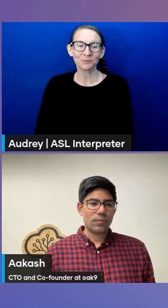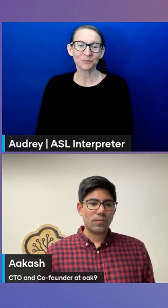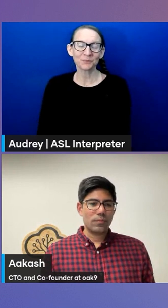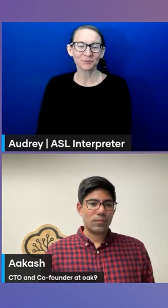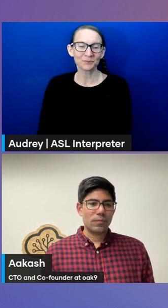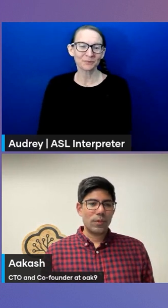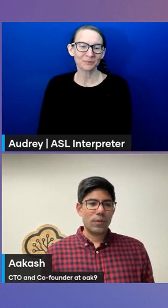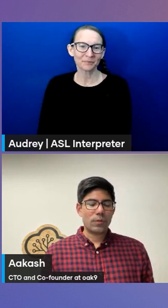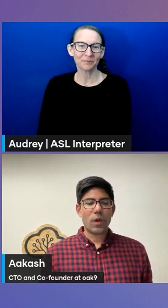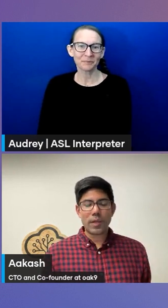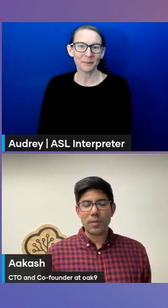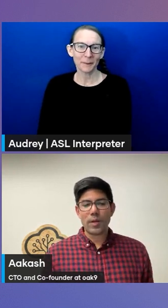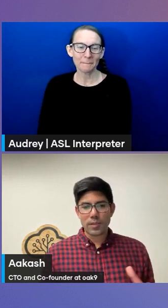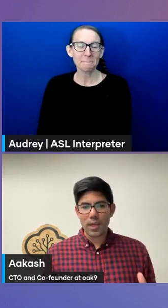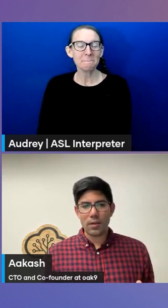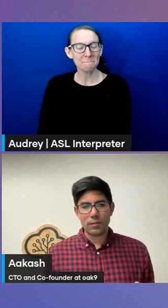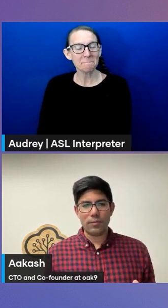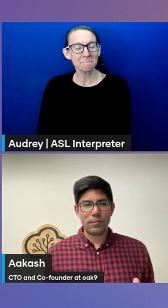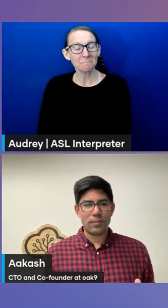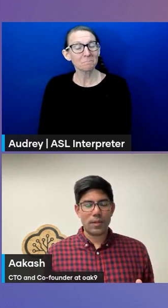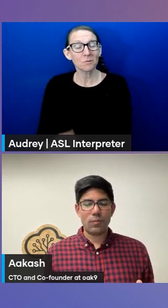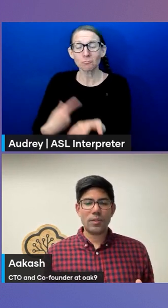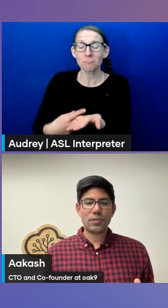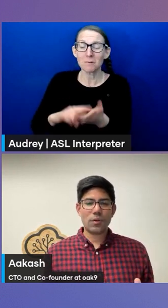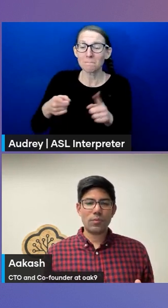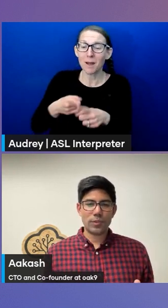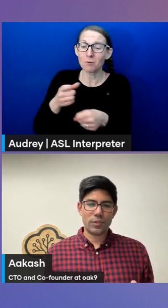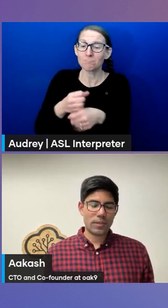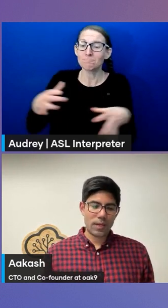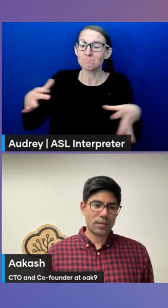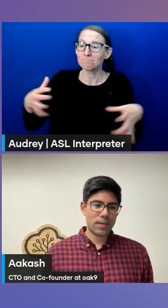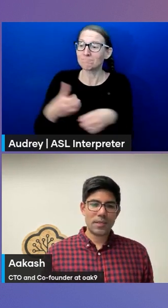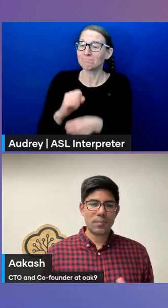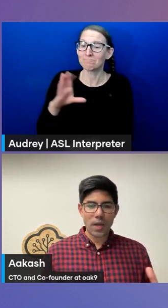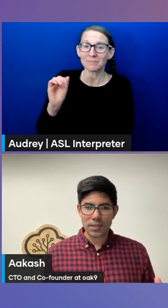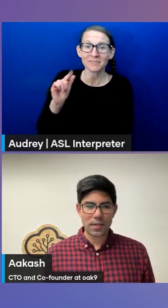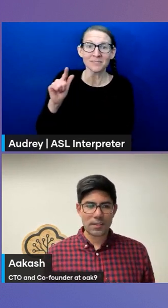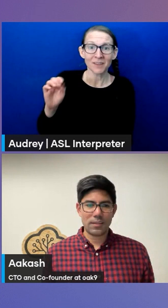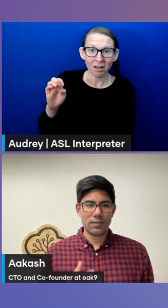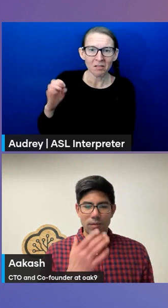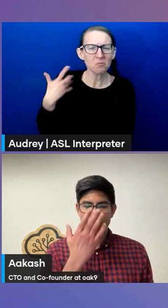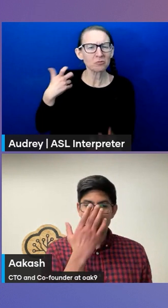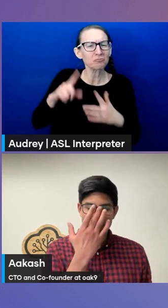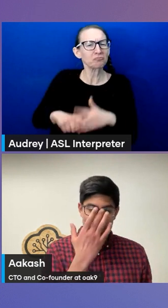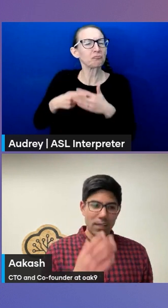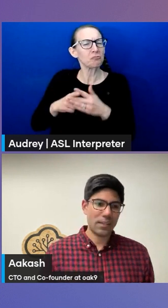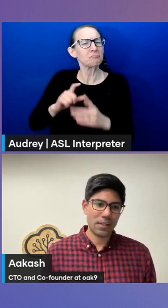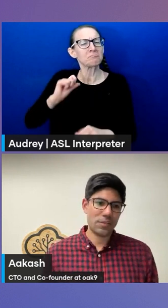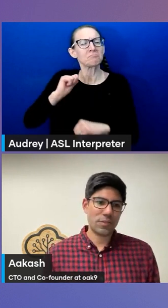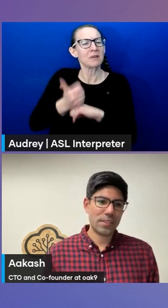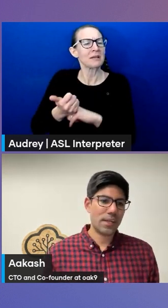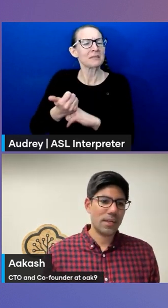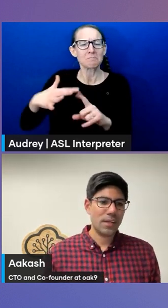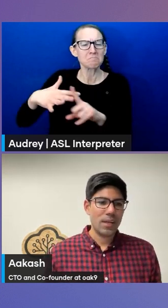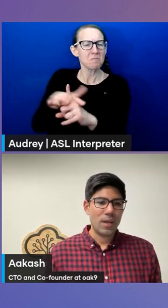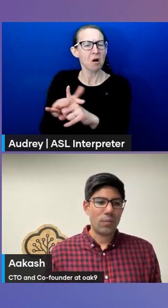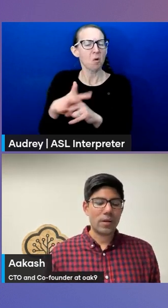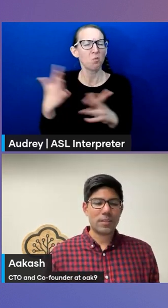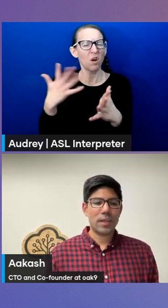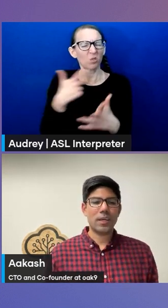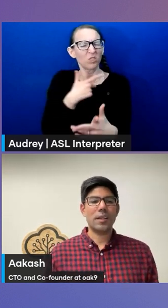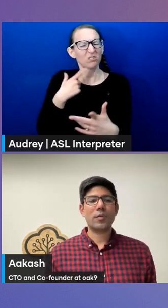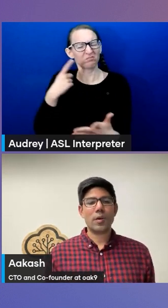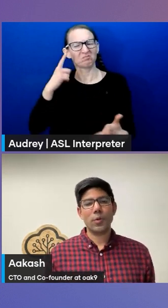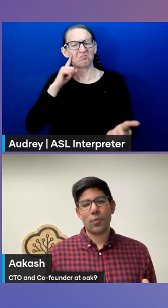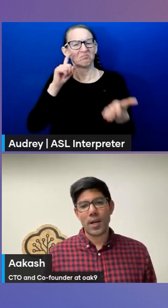So, talking about scale, I want to start with just kind of setting some context and what we're seeing in the industry today. We